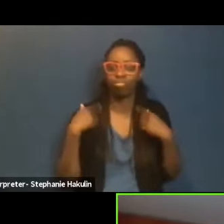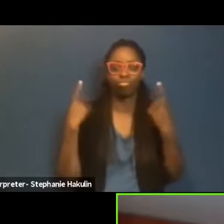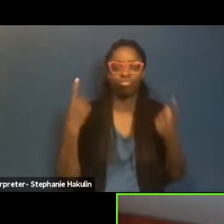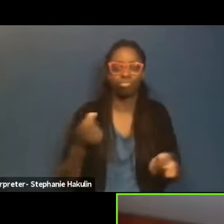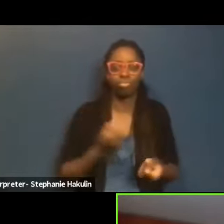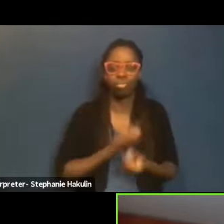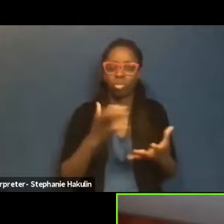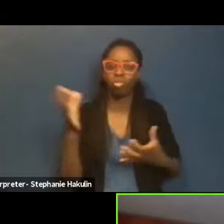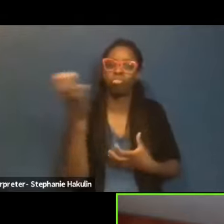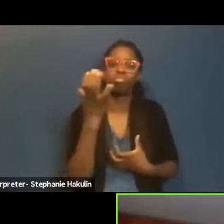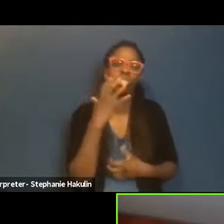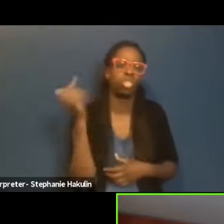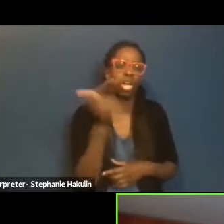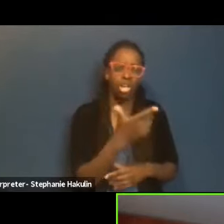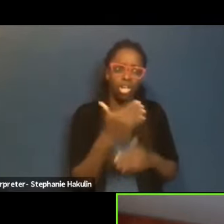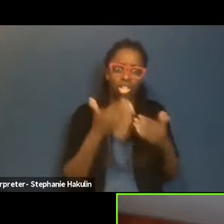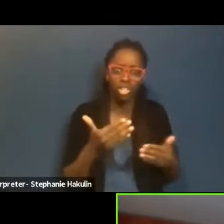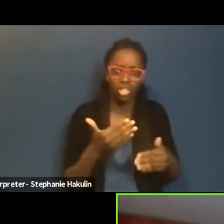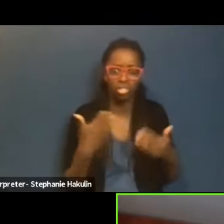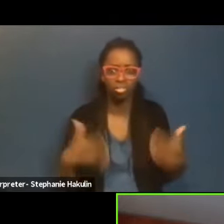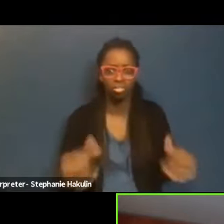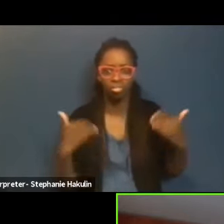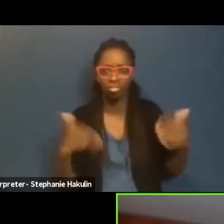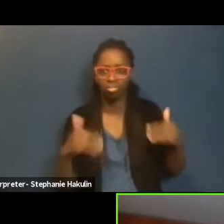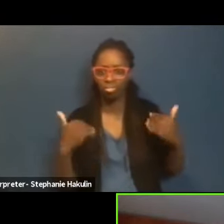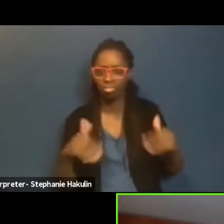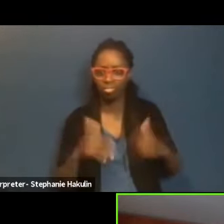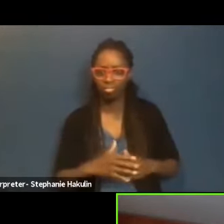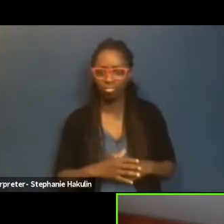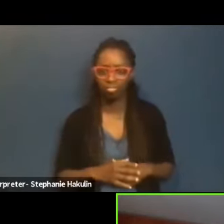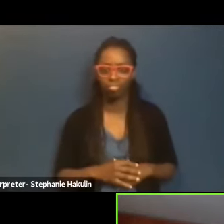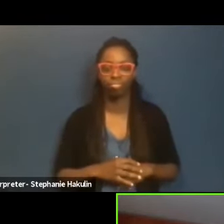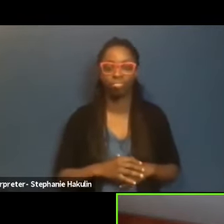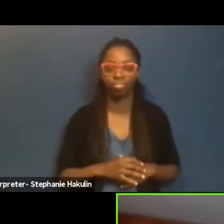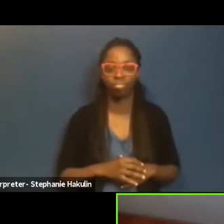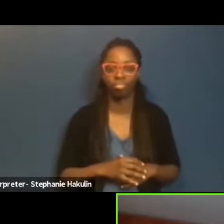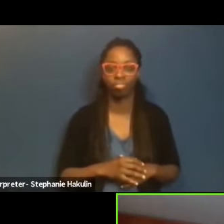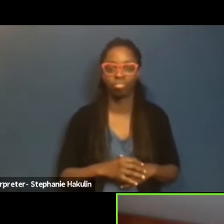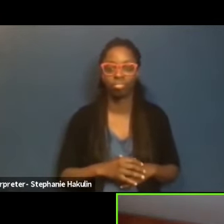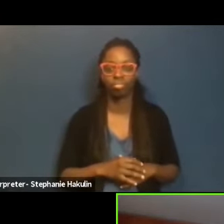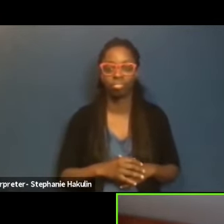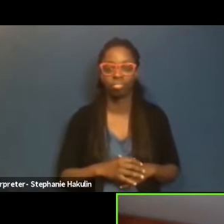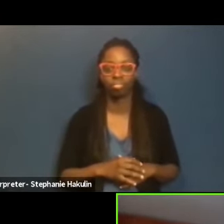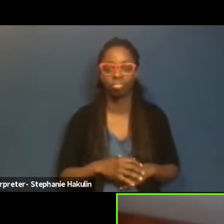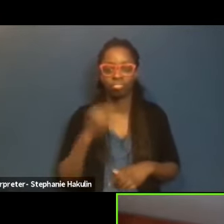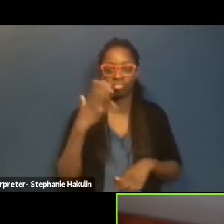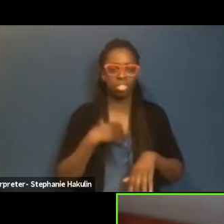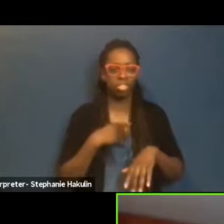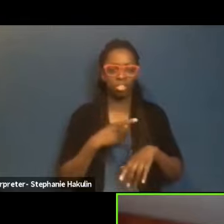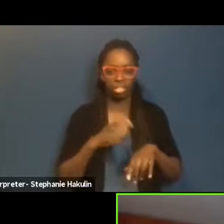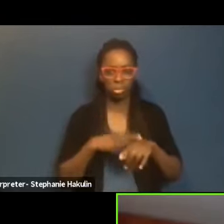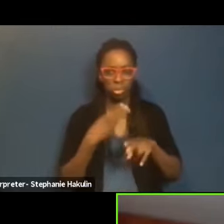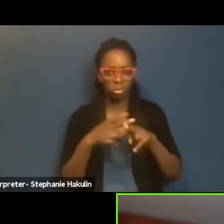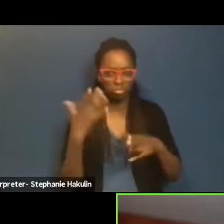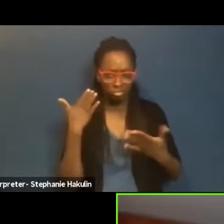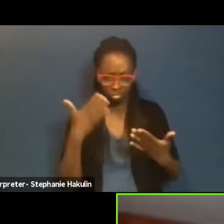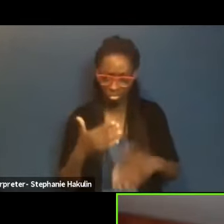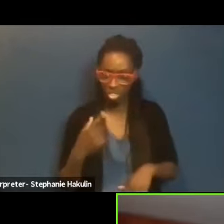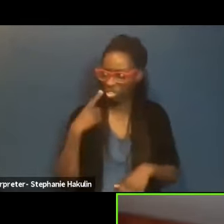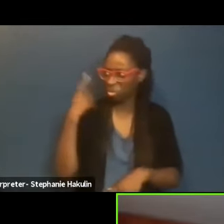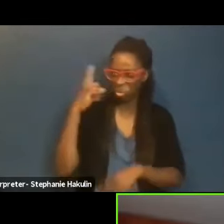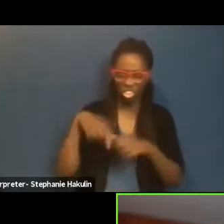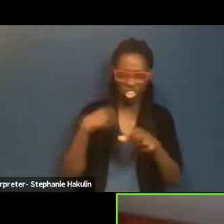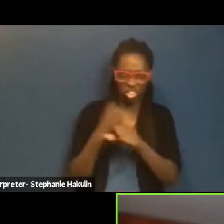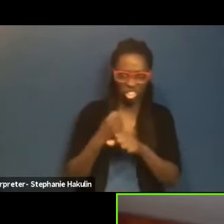time is short, so I want to get to this piece. Today marks 1 year since the uprisings in Puerto